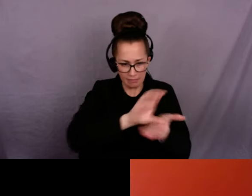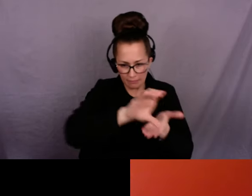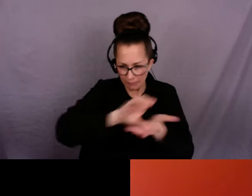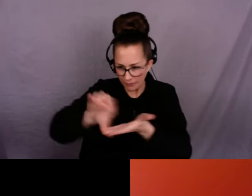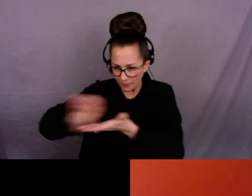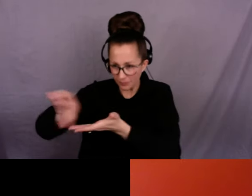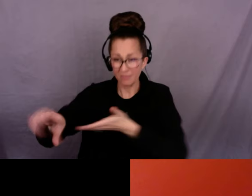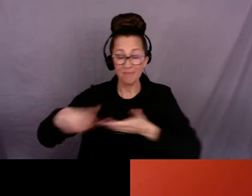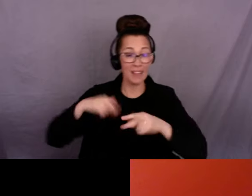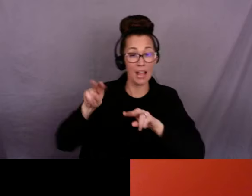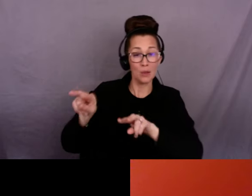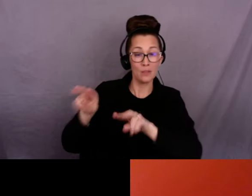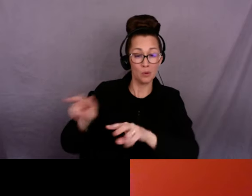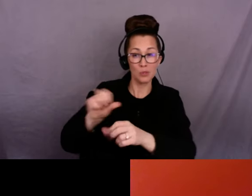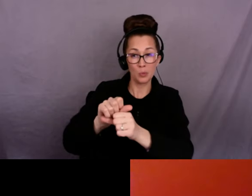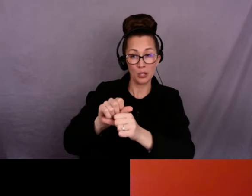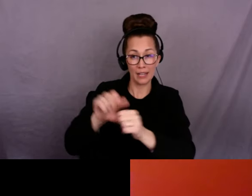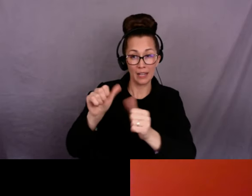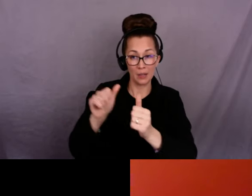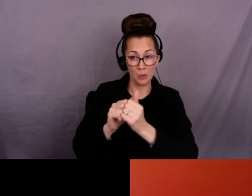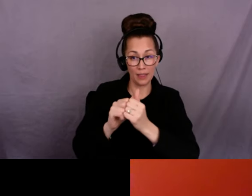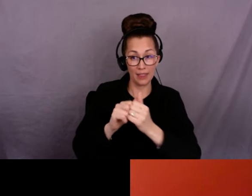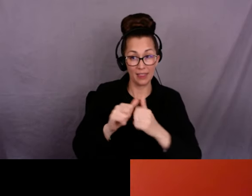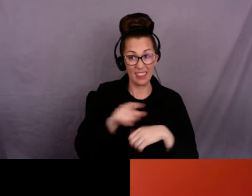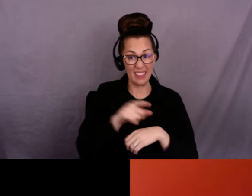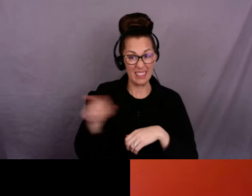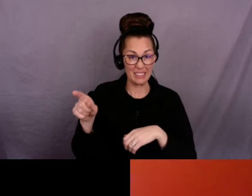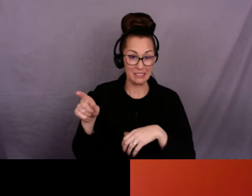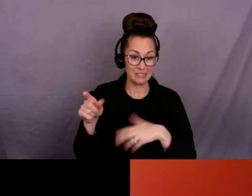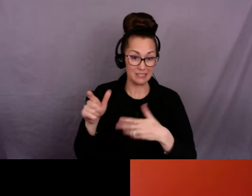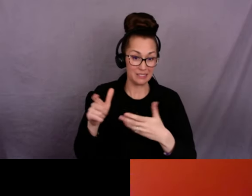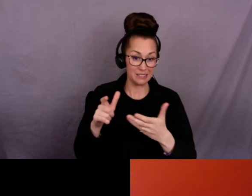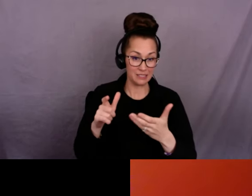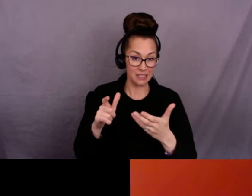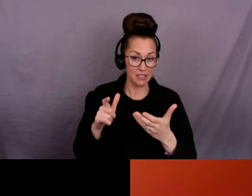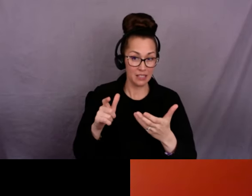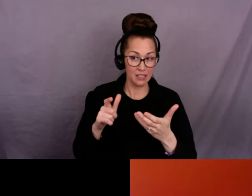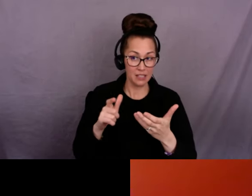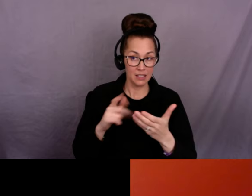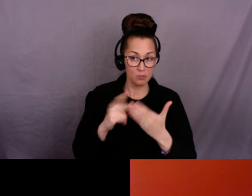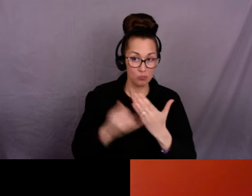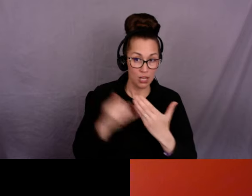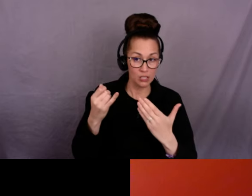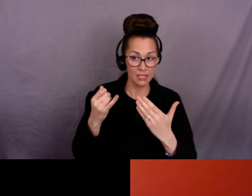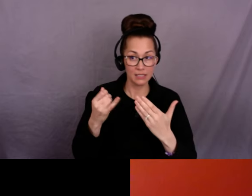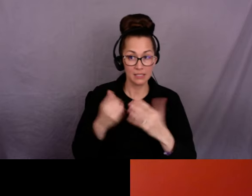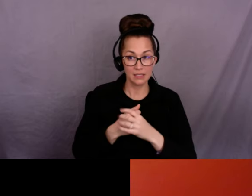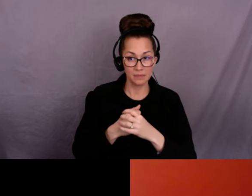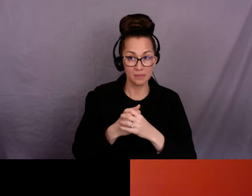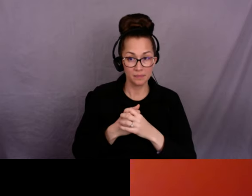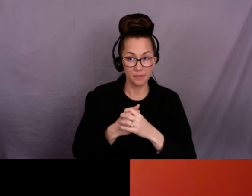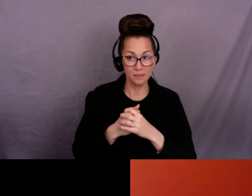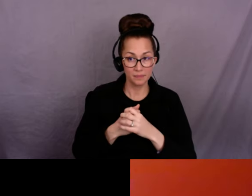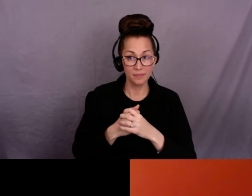look forward to working on, you know, those priority projects and those priority issues with you, with our